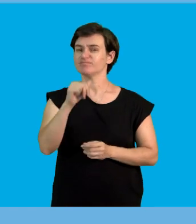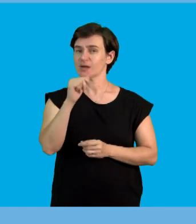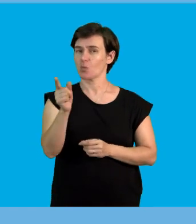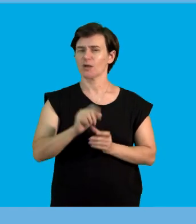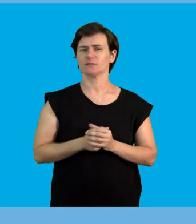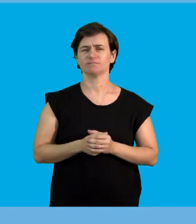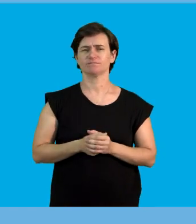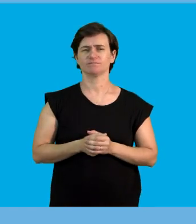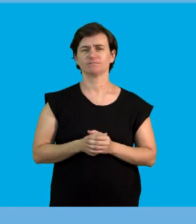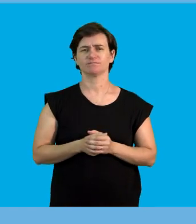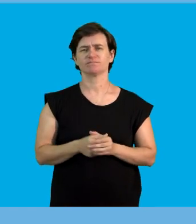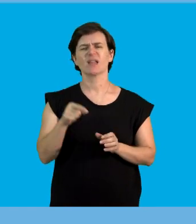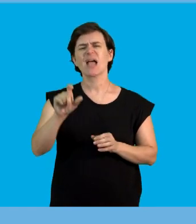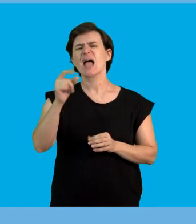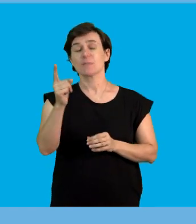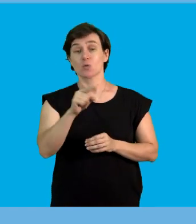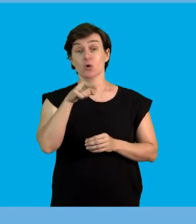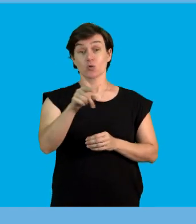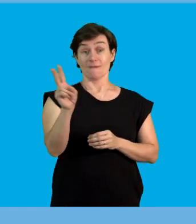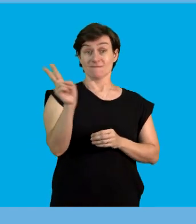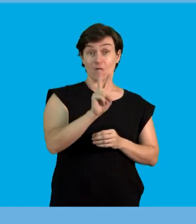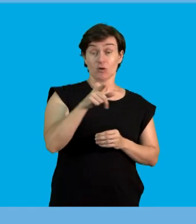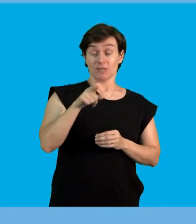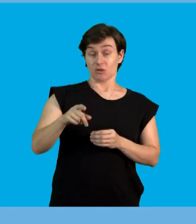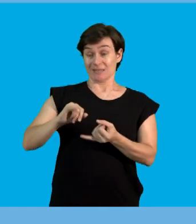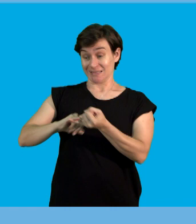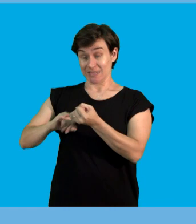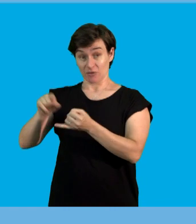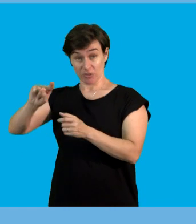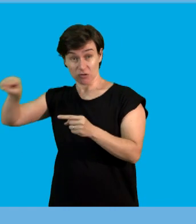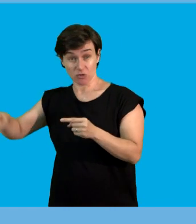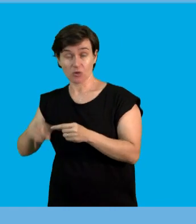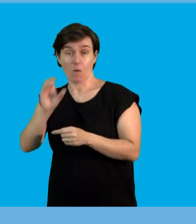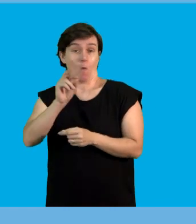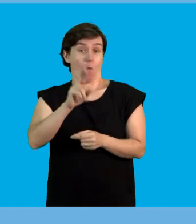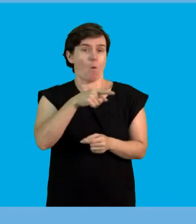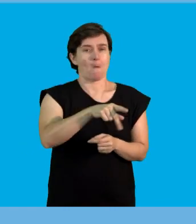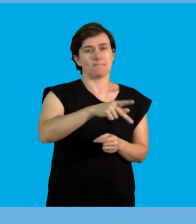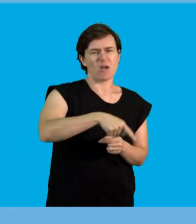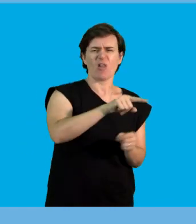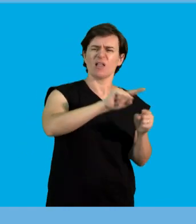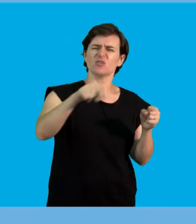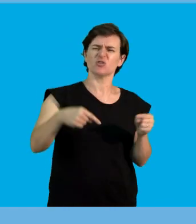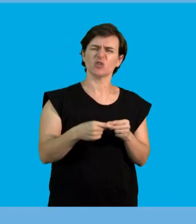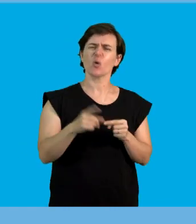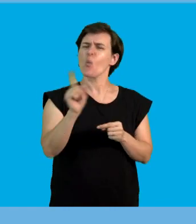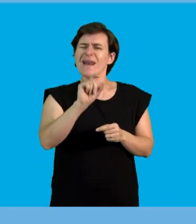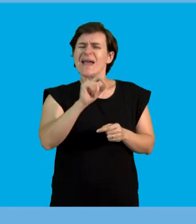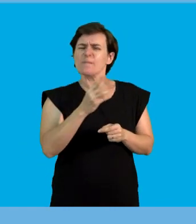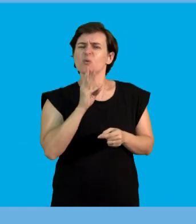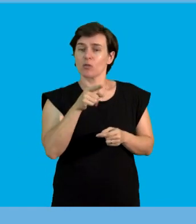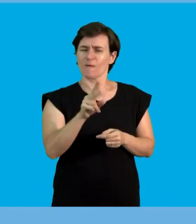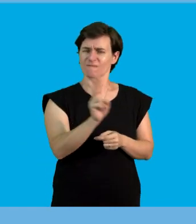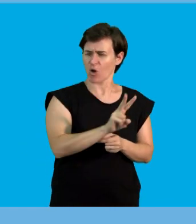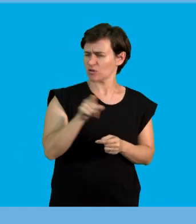question says, what happens to voltage in a series circuit and also in a parallel circuit? So what happens to voltage when looking at